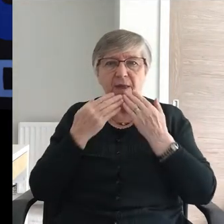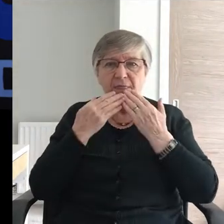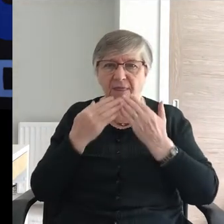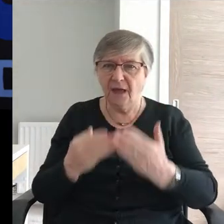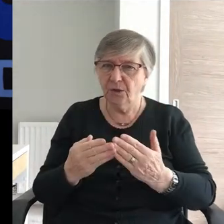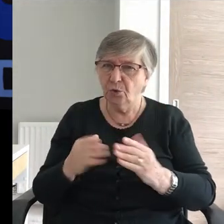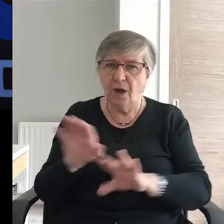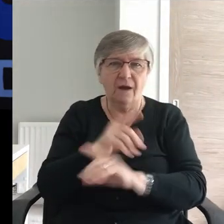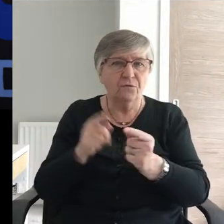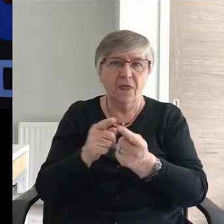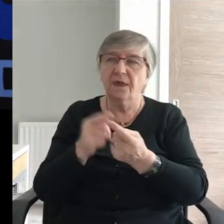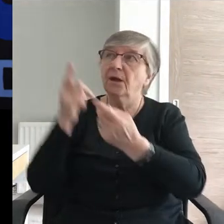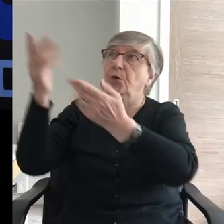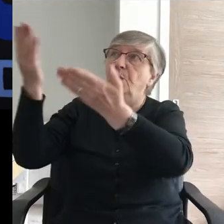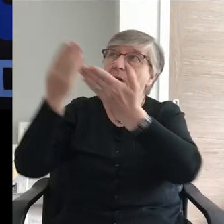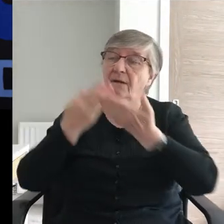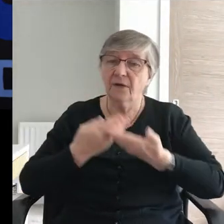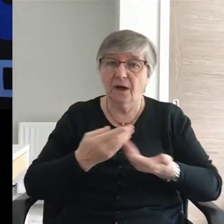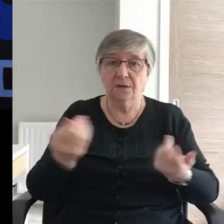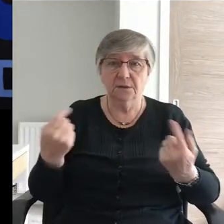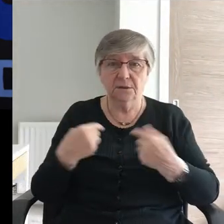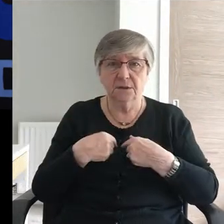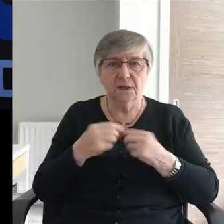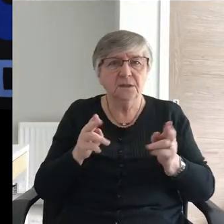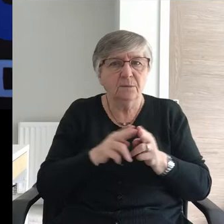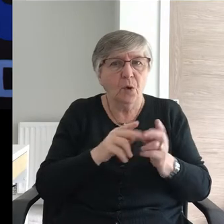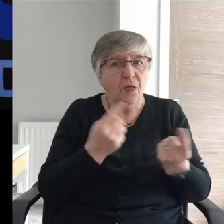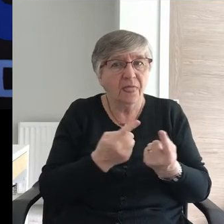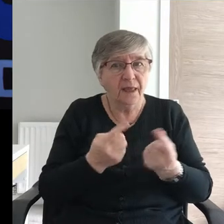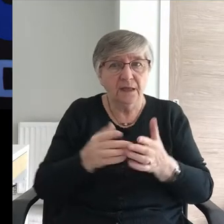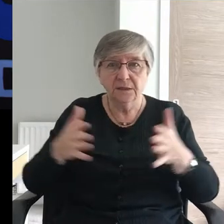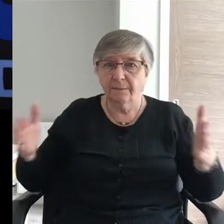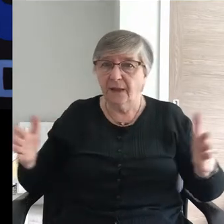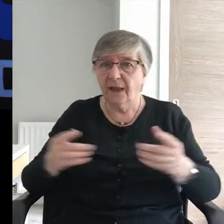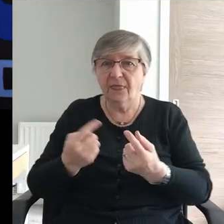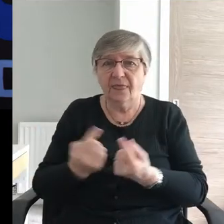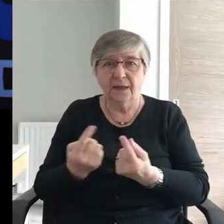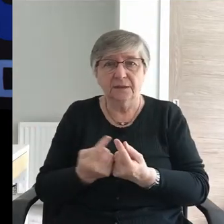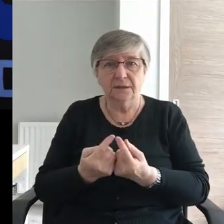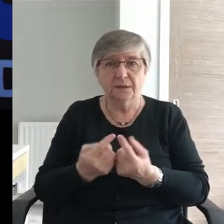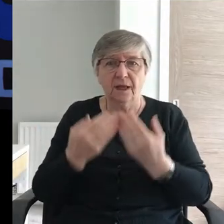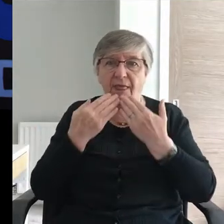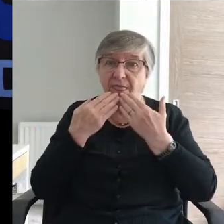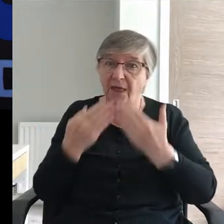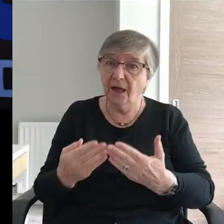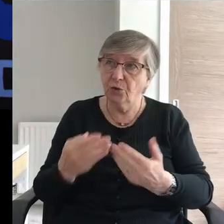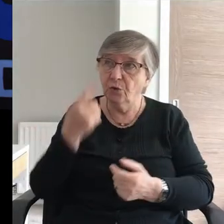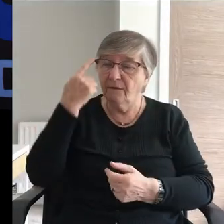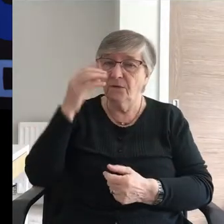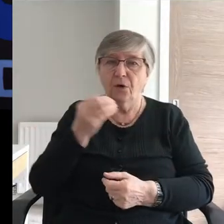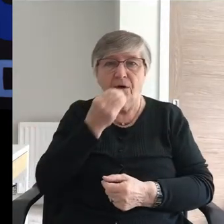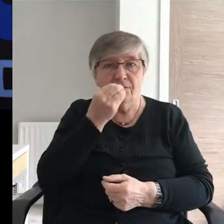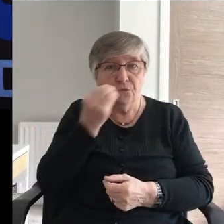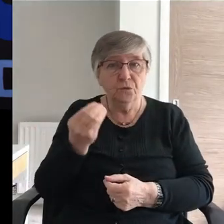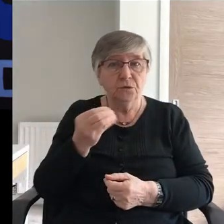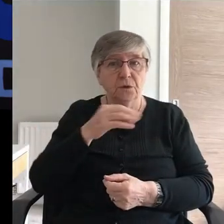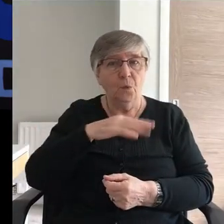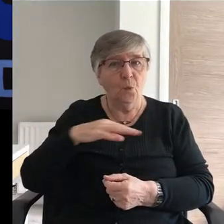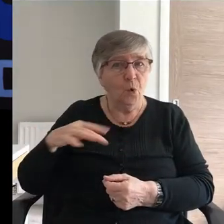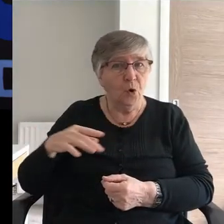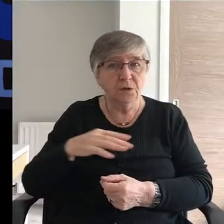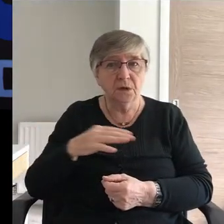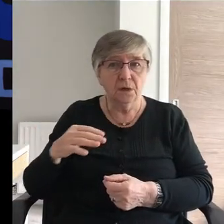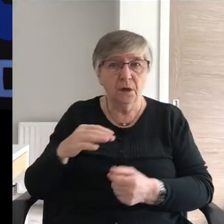Thank you for all you have given us, Lord, the small as well as the great. Thank you for our food, our